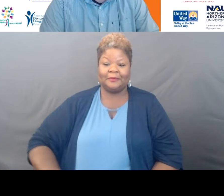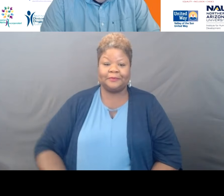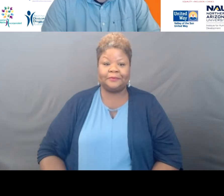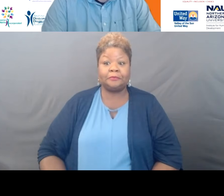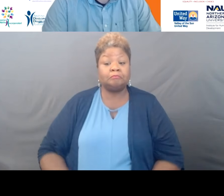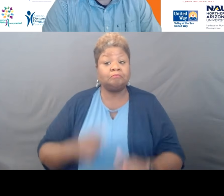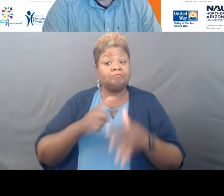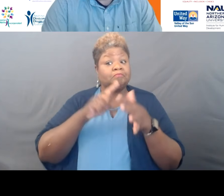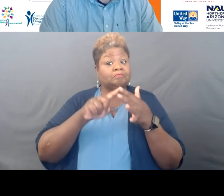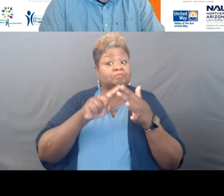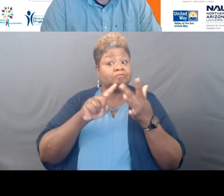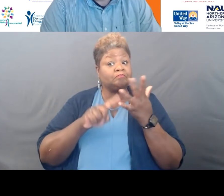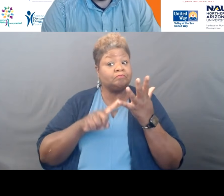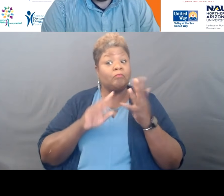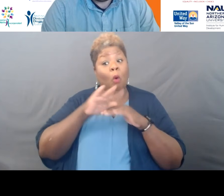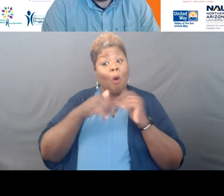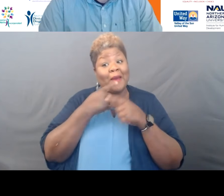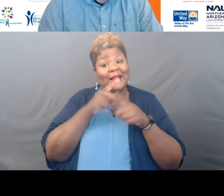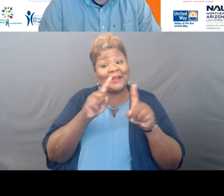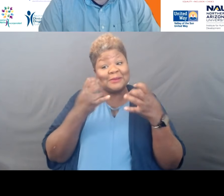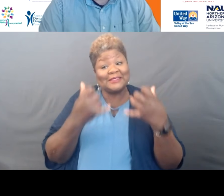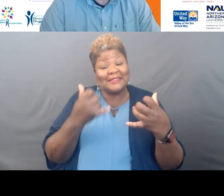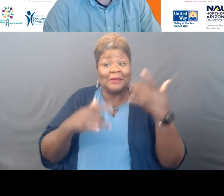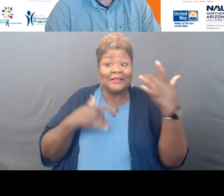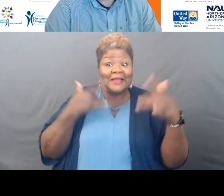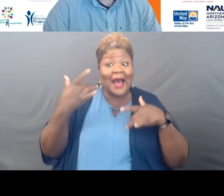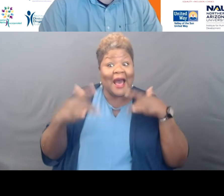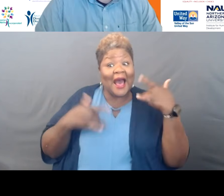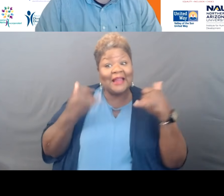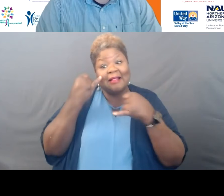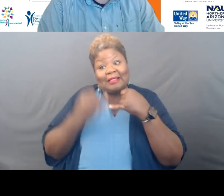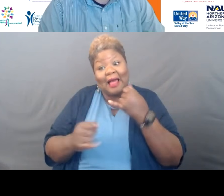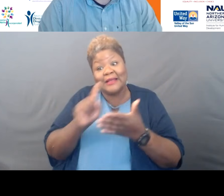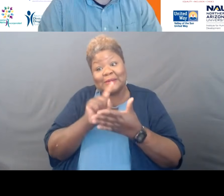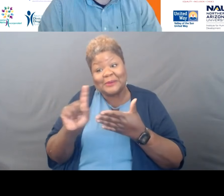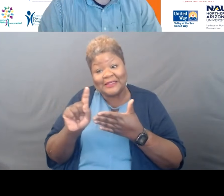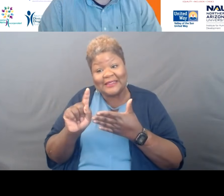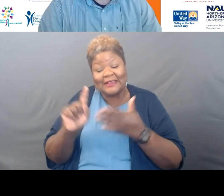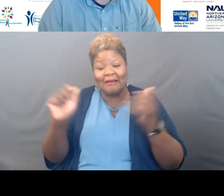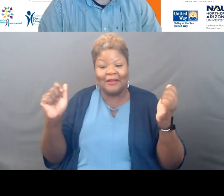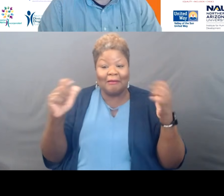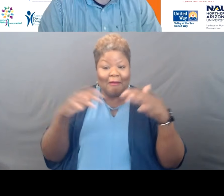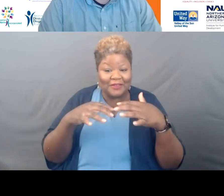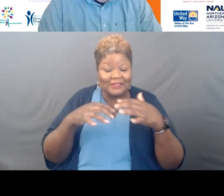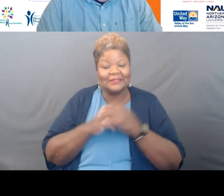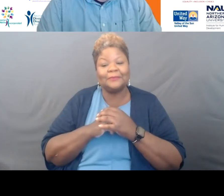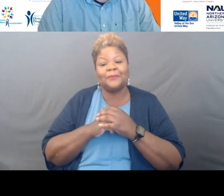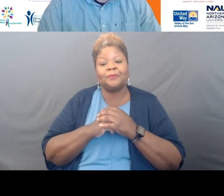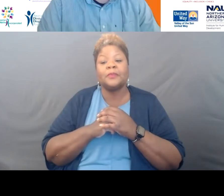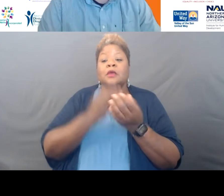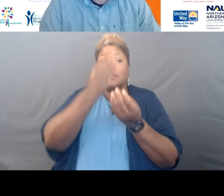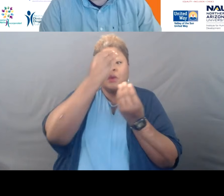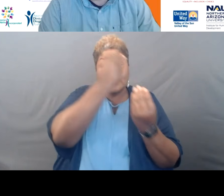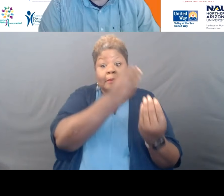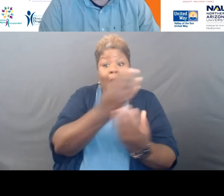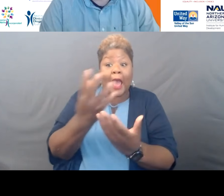I think that's the bulk of what I wanted to share with you this morning. I'm excited for this last week of the conference. Just a reminder, with all